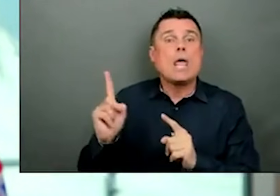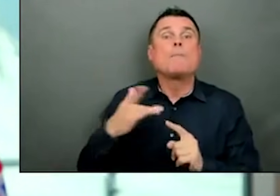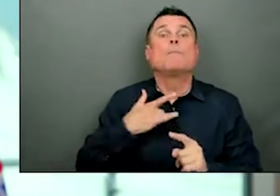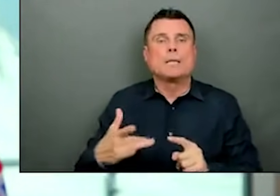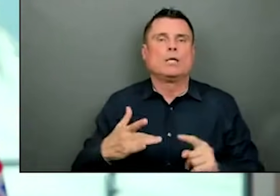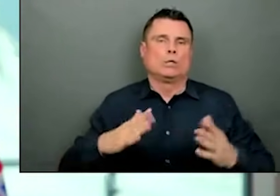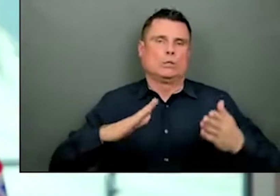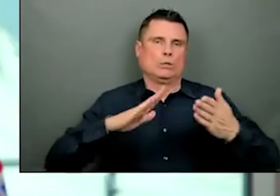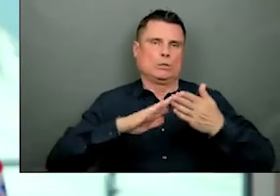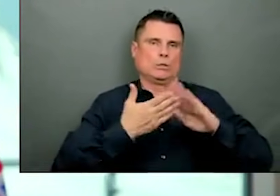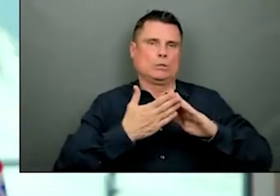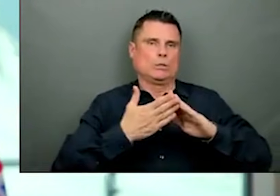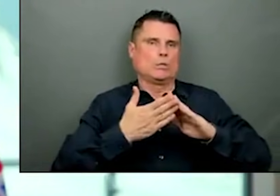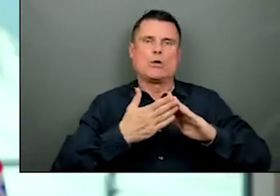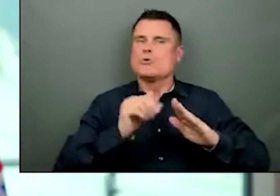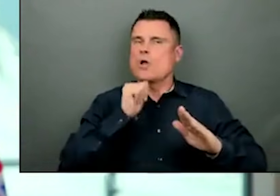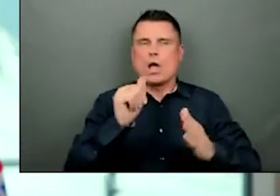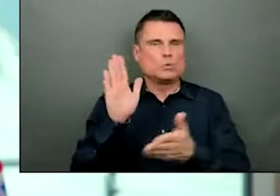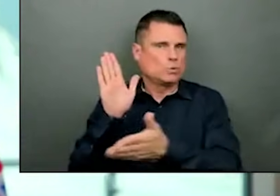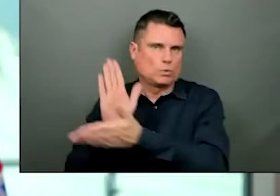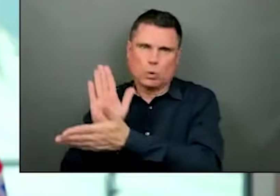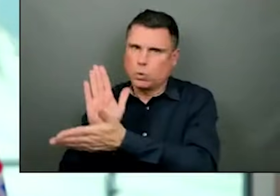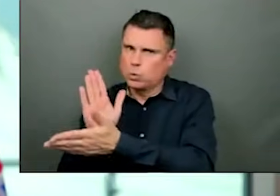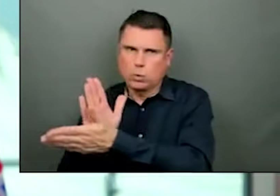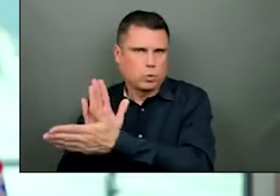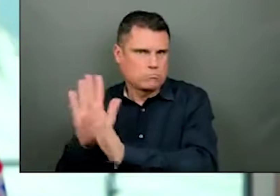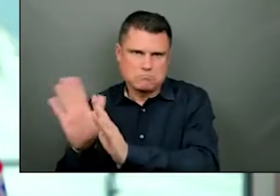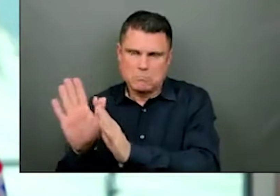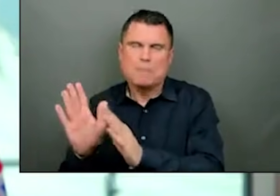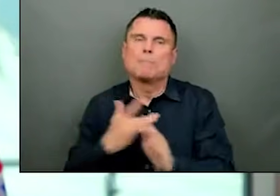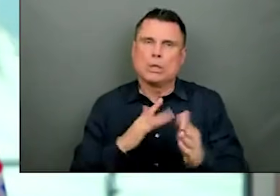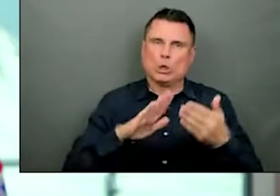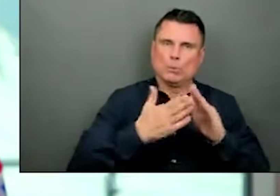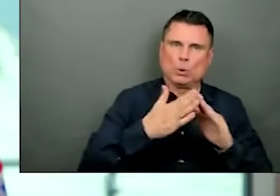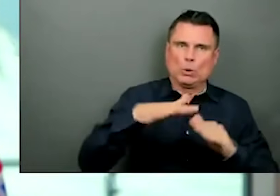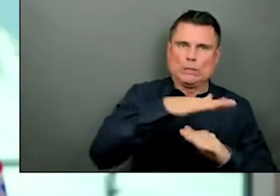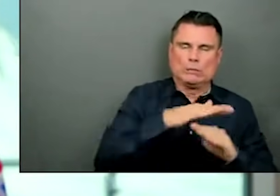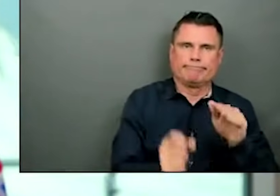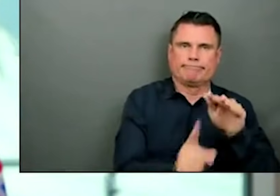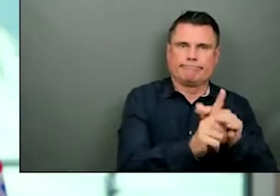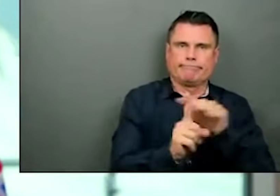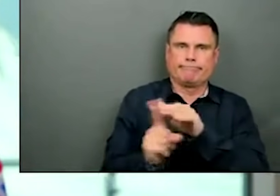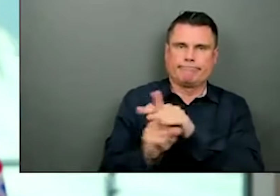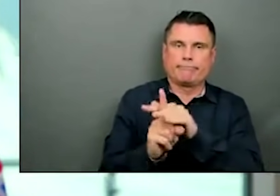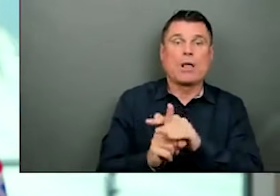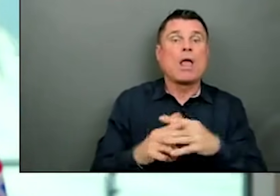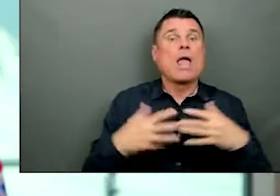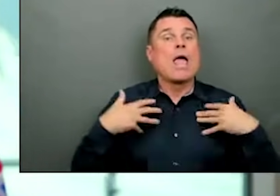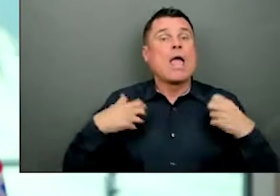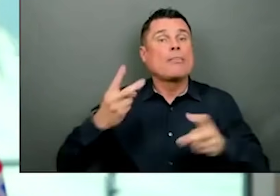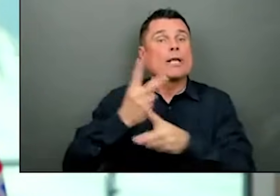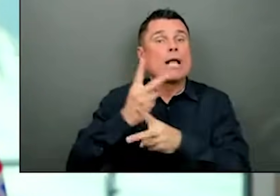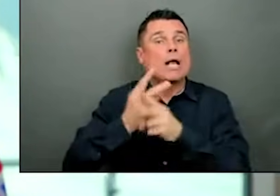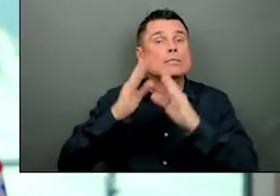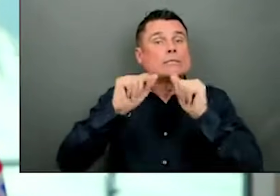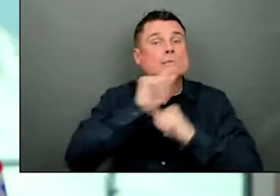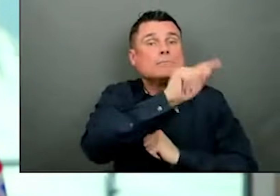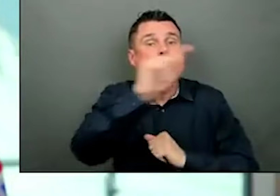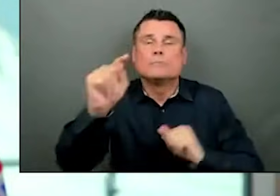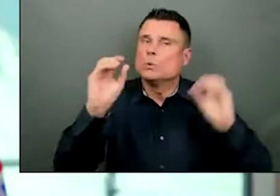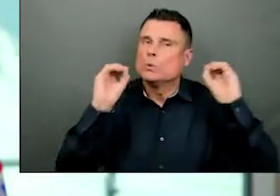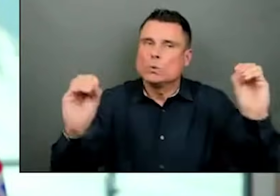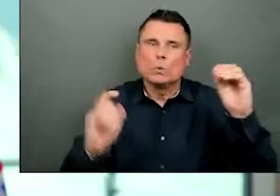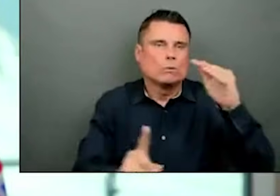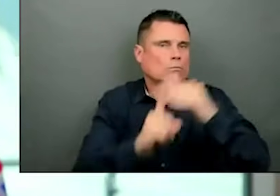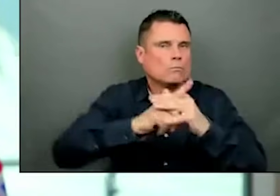Whistler to try and reduce those opportunities for spread. And we are supporting people to self-isolate if